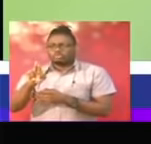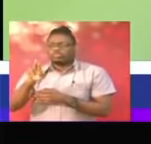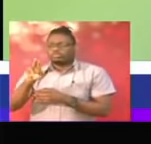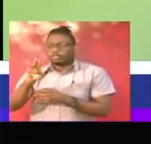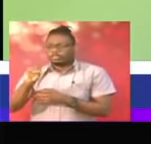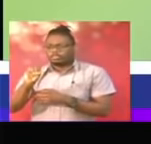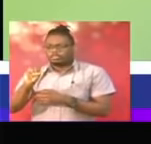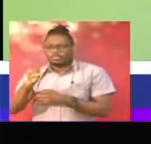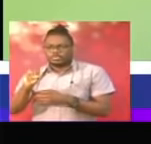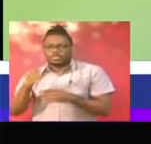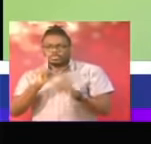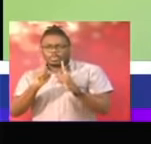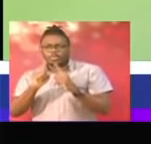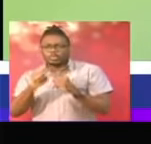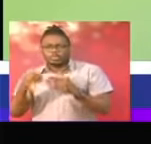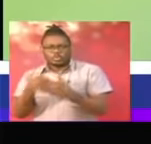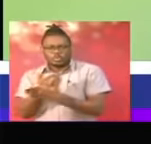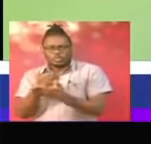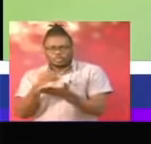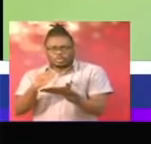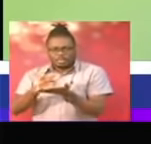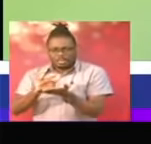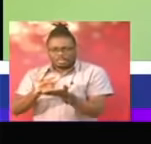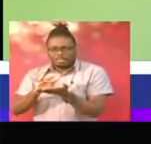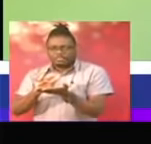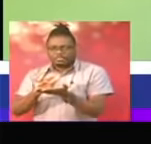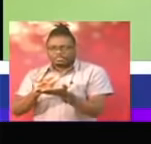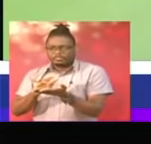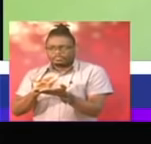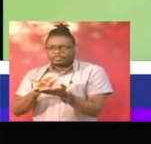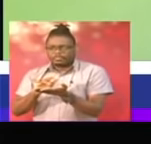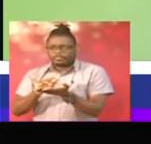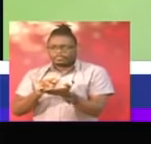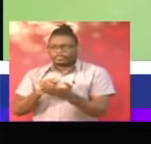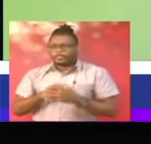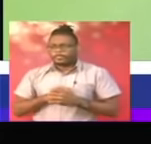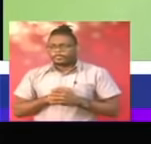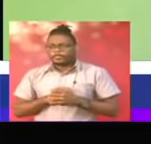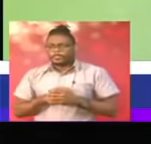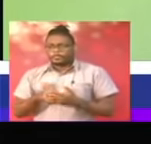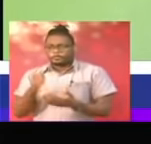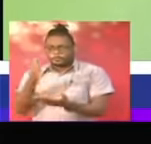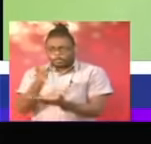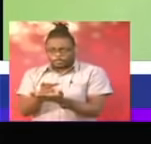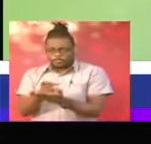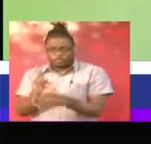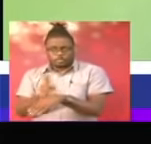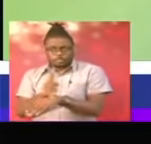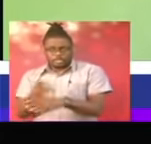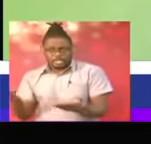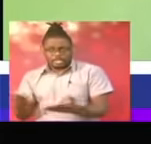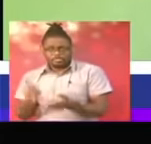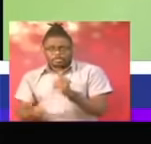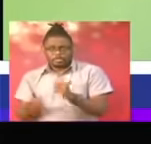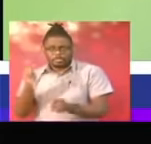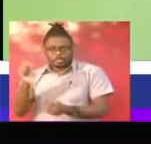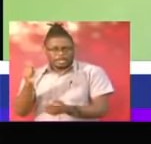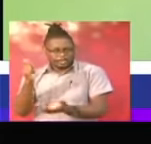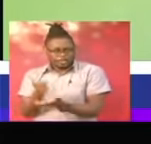tocilizumab, that was being used or has been approved for use in Trinidad. Can you give us Trinidad and Tobago, can you give us any